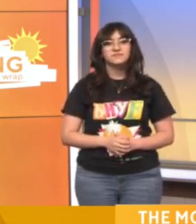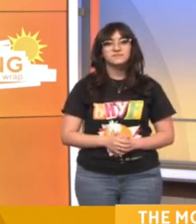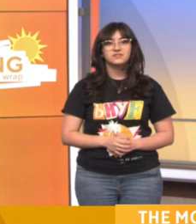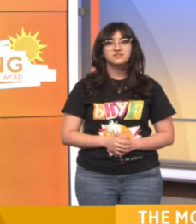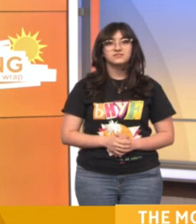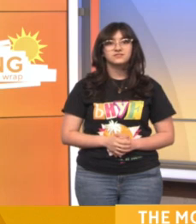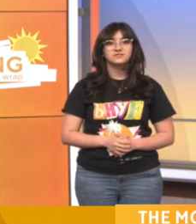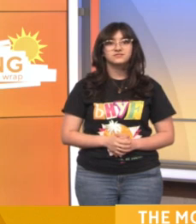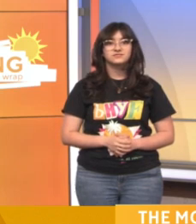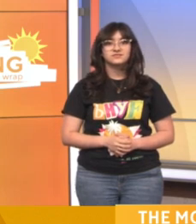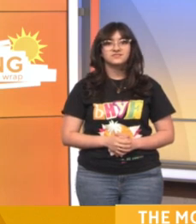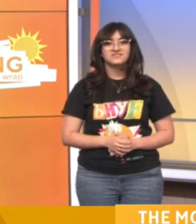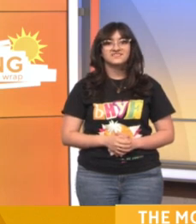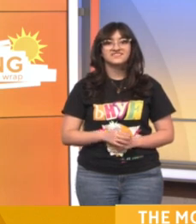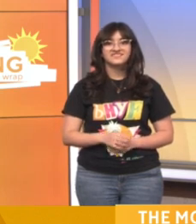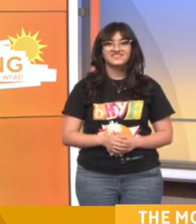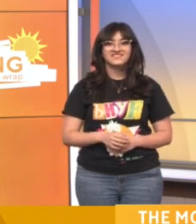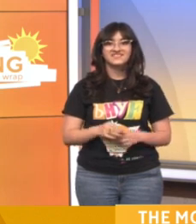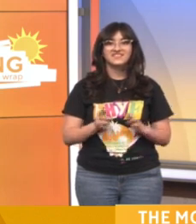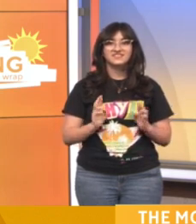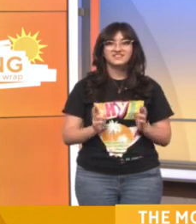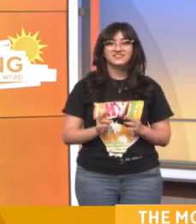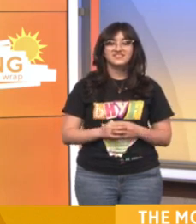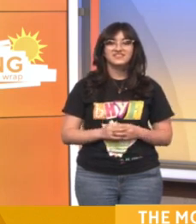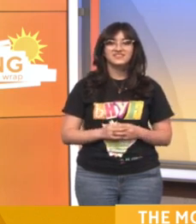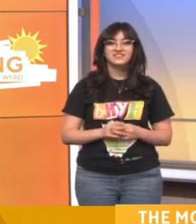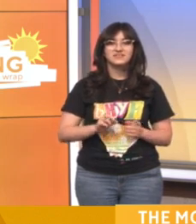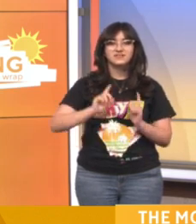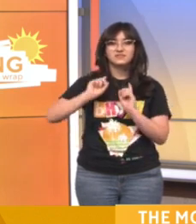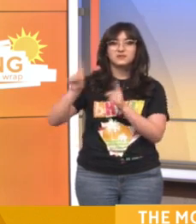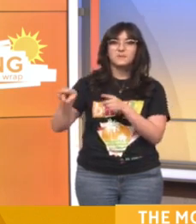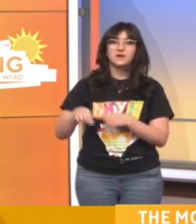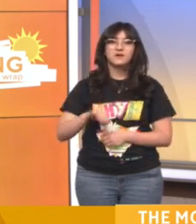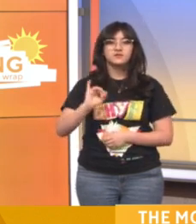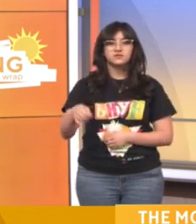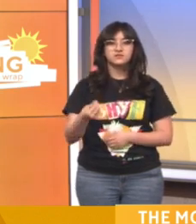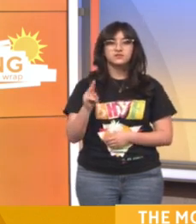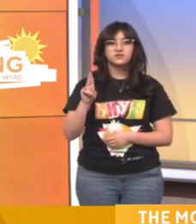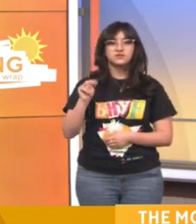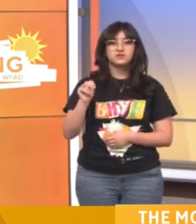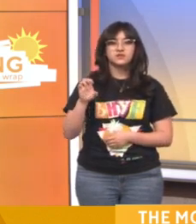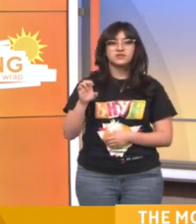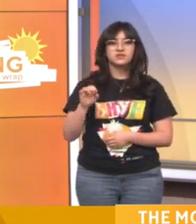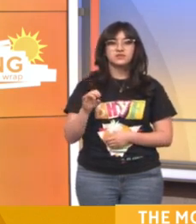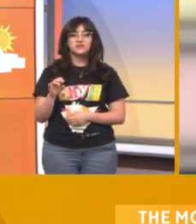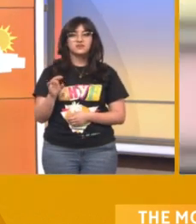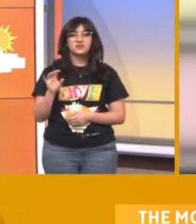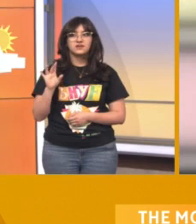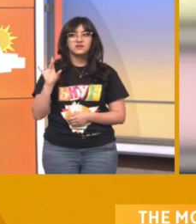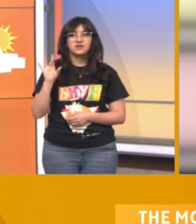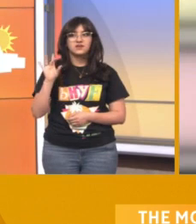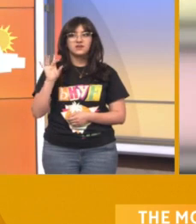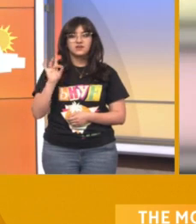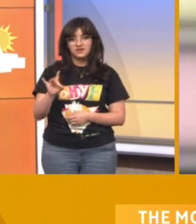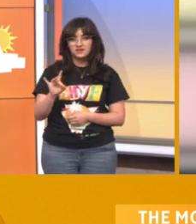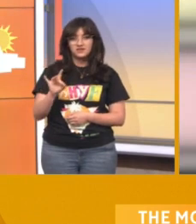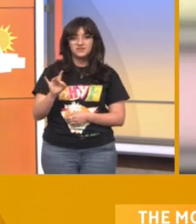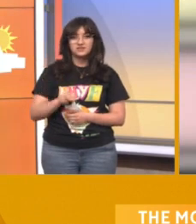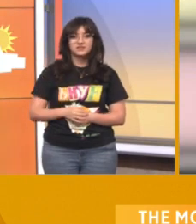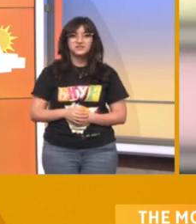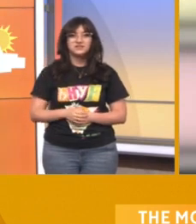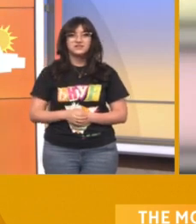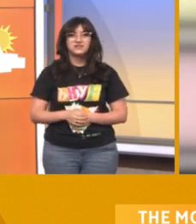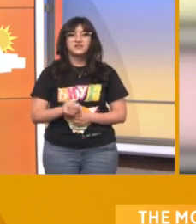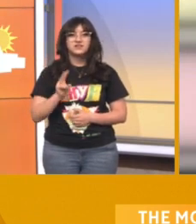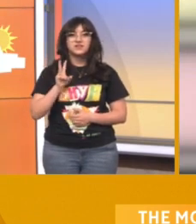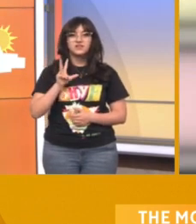What's that about? And That's what's going right. on? It's happening tomorrow, June 8th from 3 to 7. It's a festival that's happening in